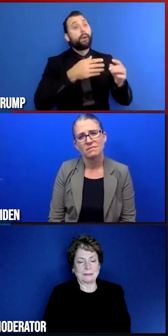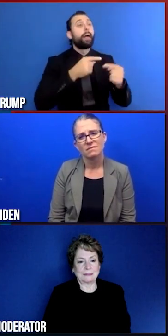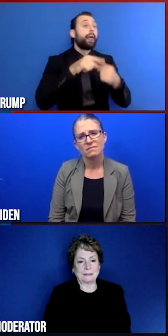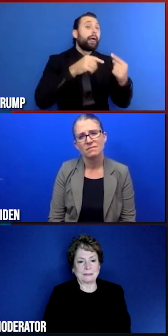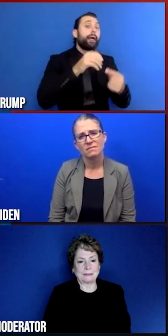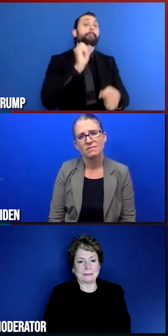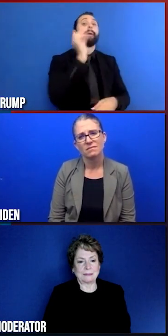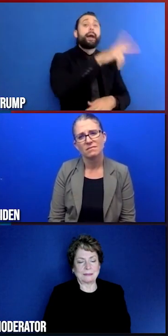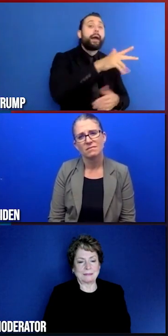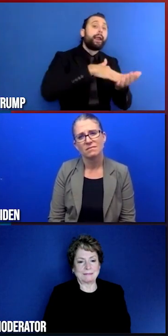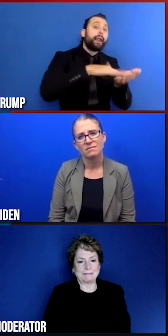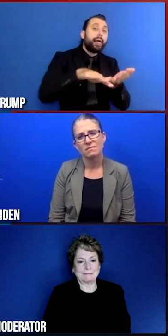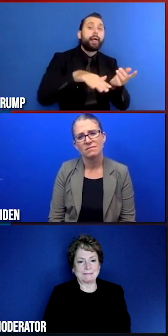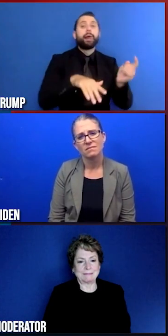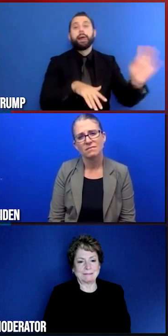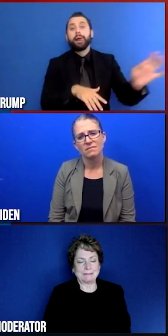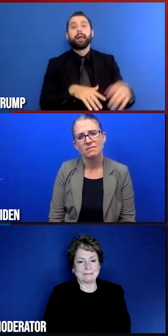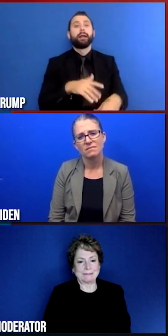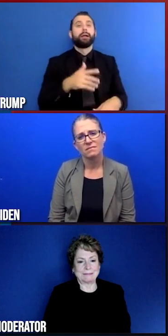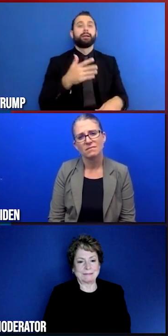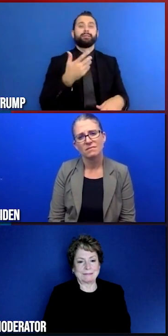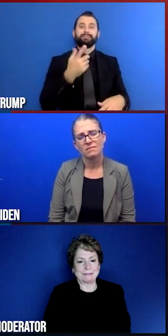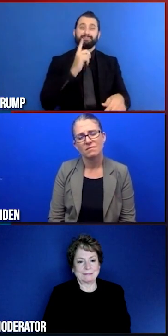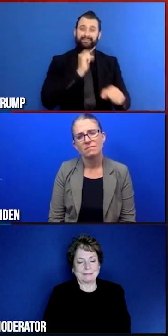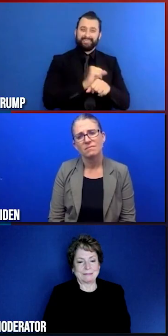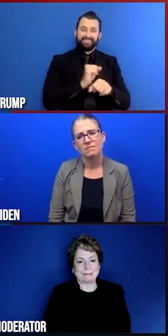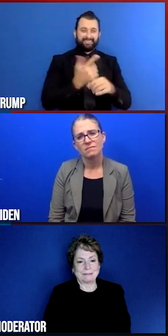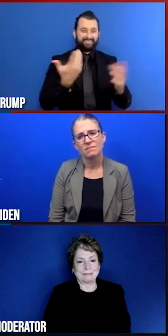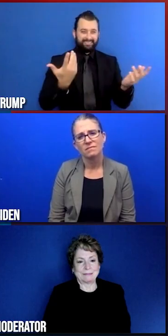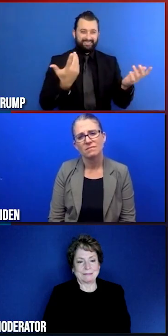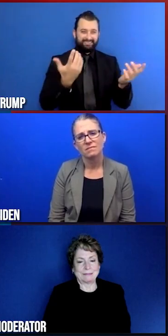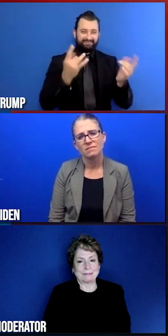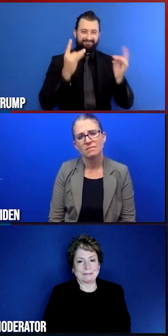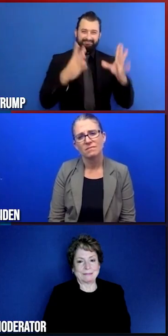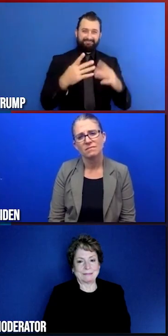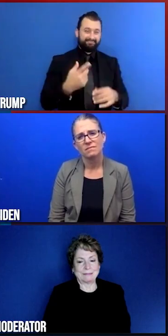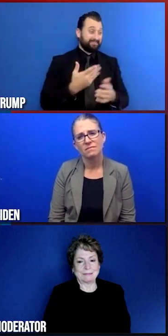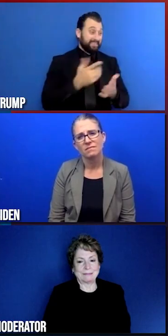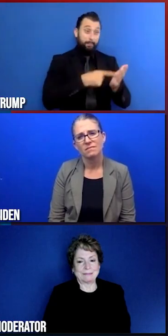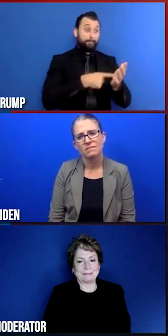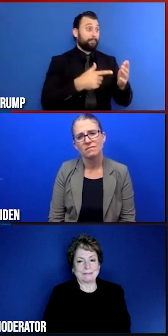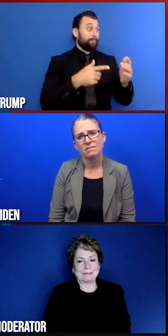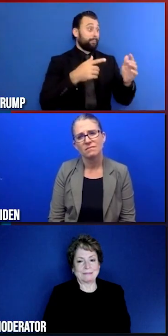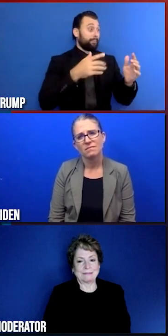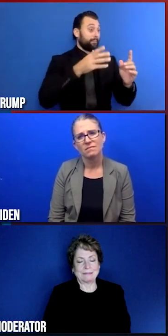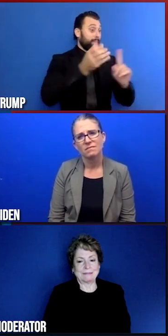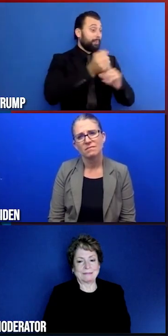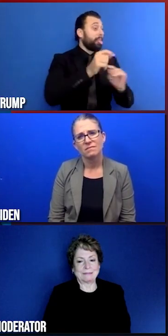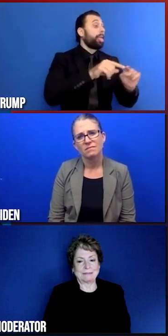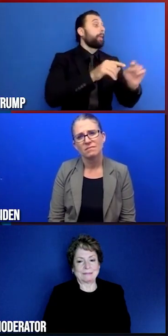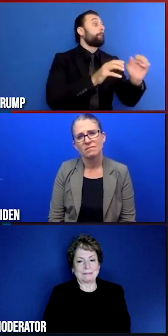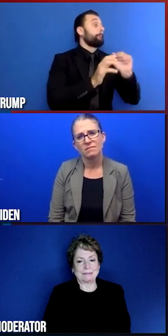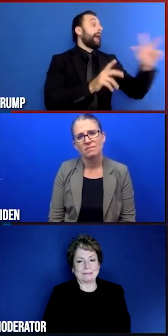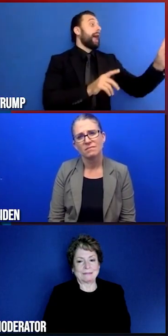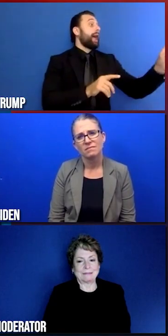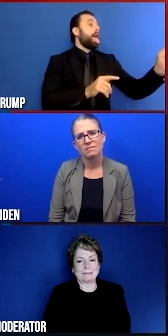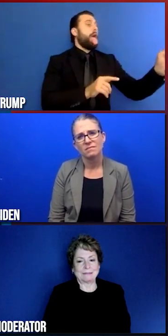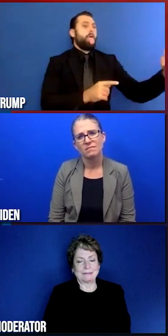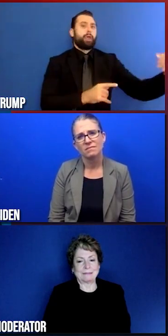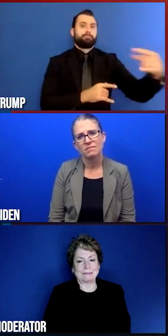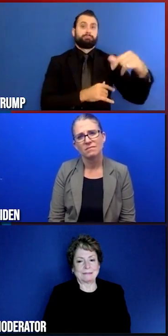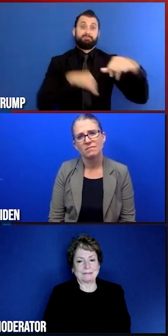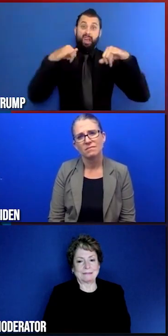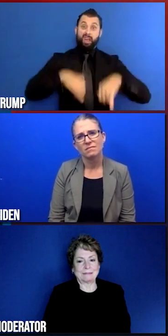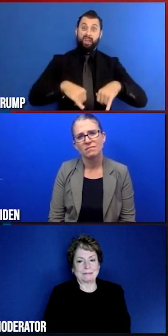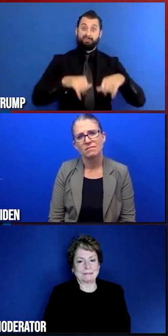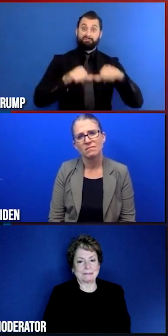Joe. They never come back. Only the really, I hate to say this, but those with the lowest